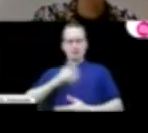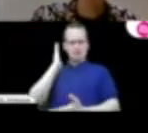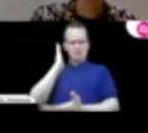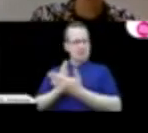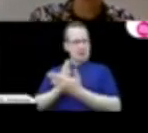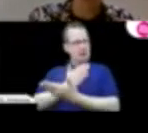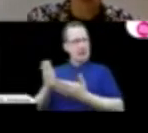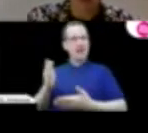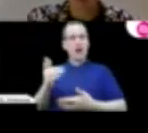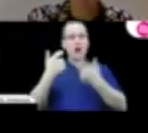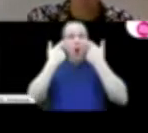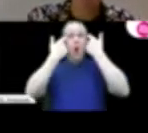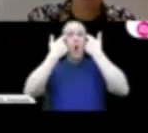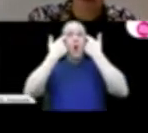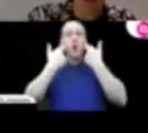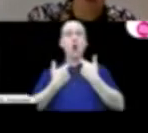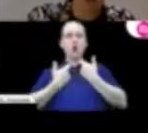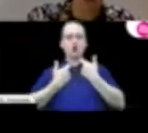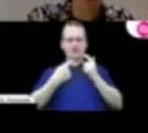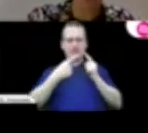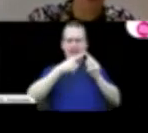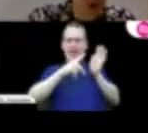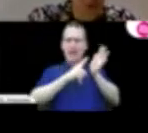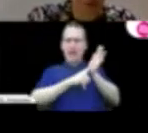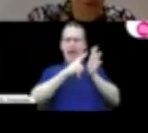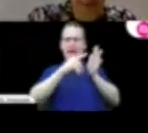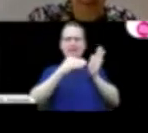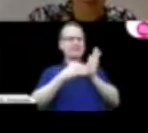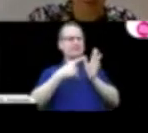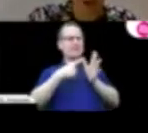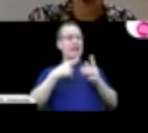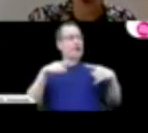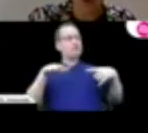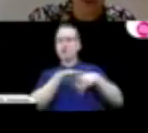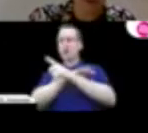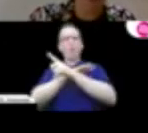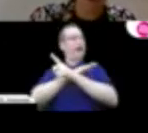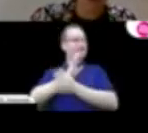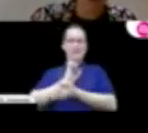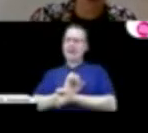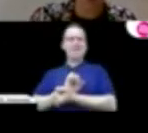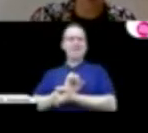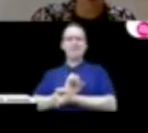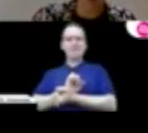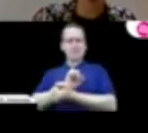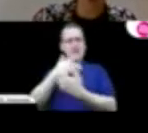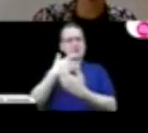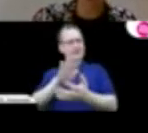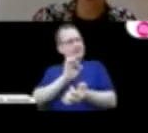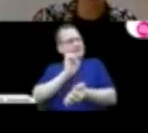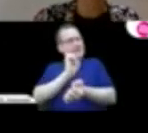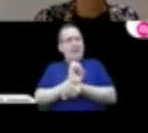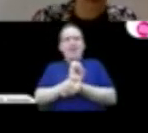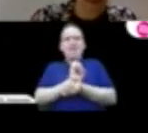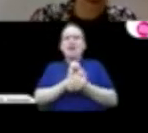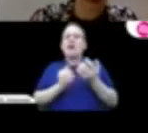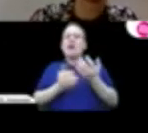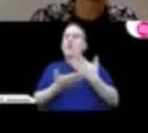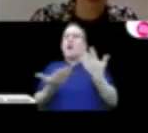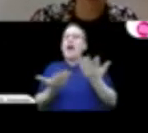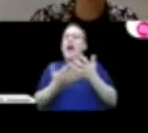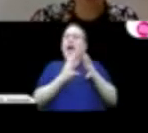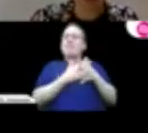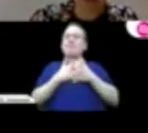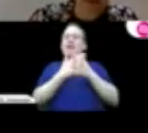In court, Eliza explained that she was a runaway slave who had been living in New York, making